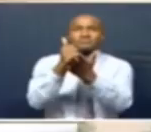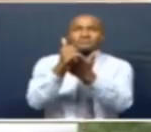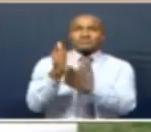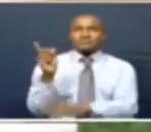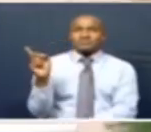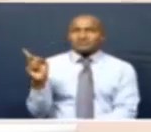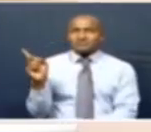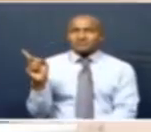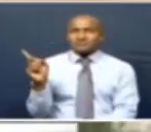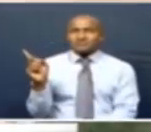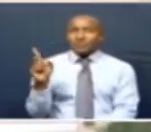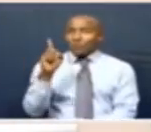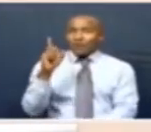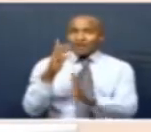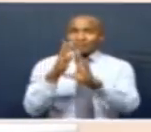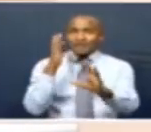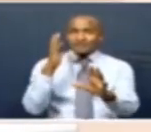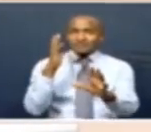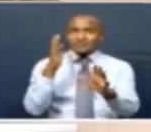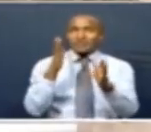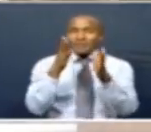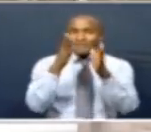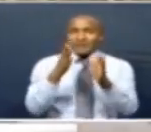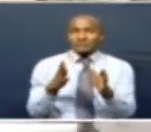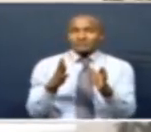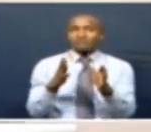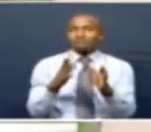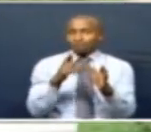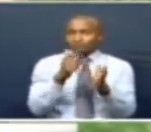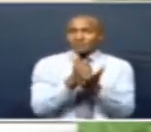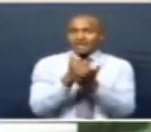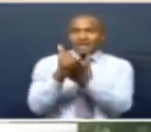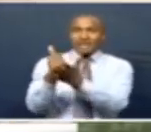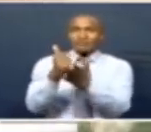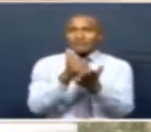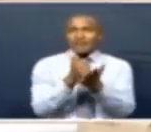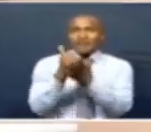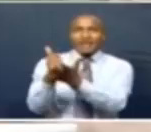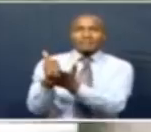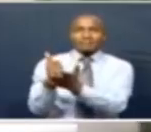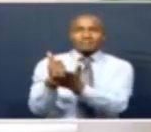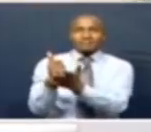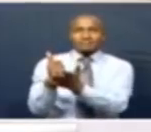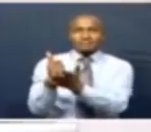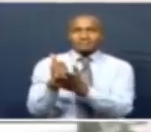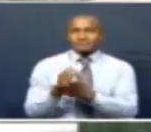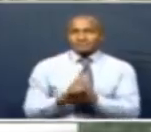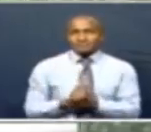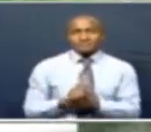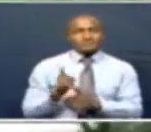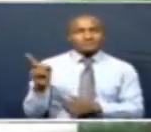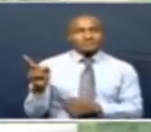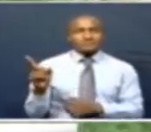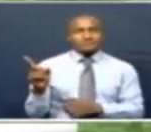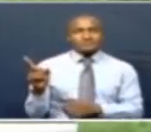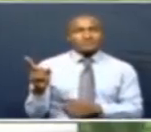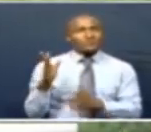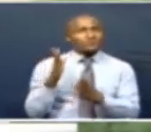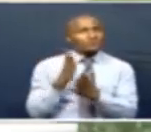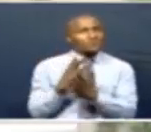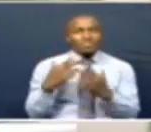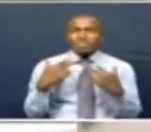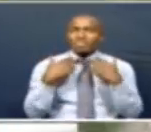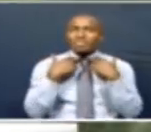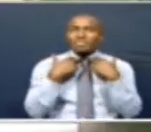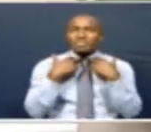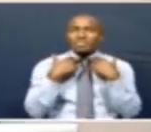in one of the bus that was swept away were swiftly rescued by well-wishers. This yet another day of misery following heavy